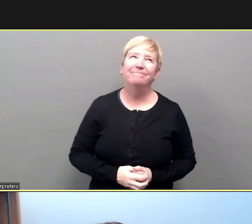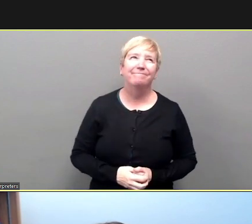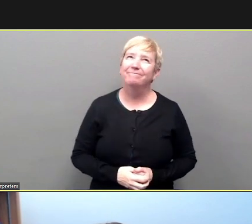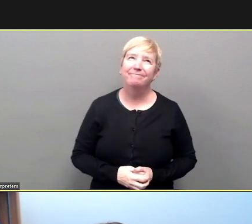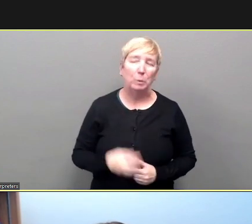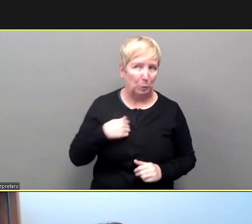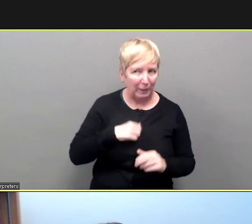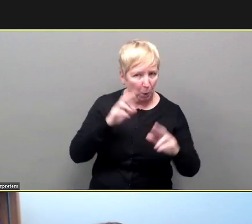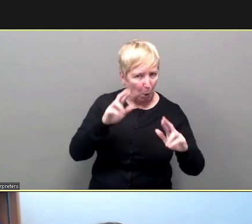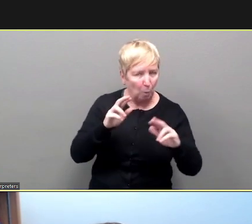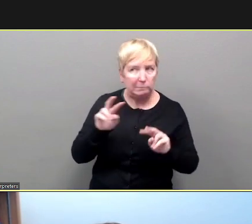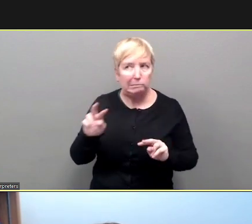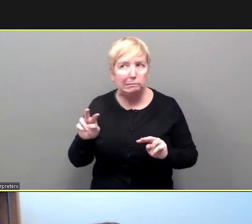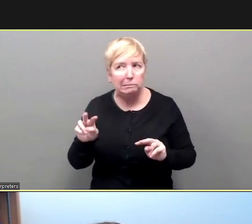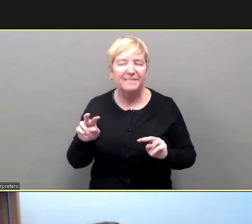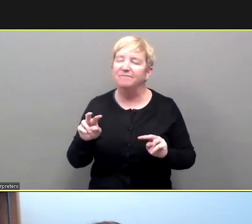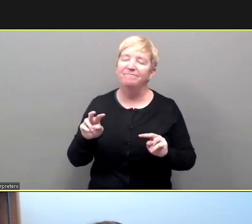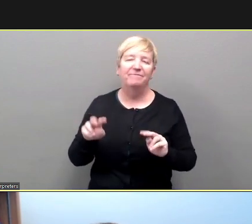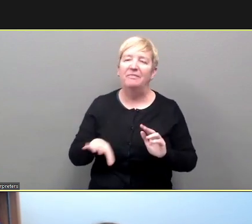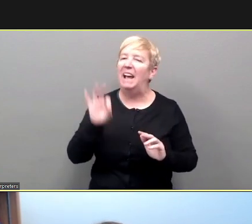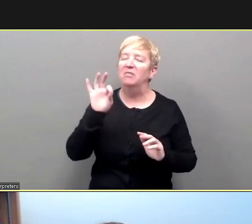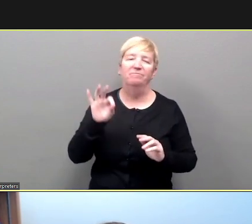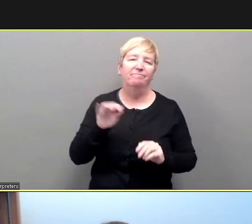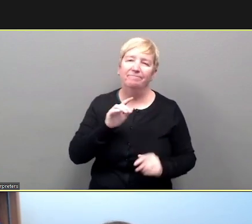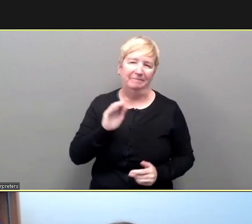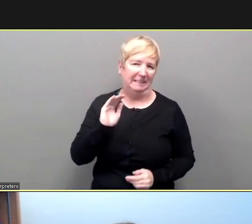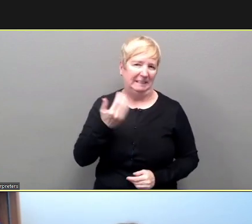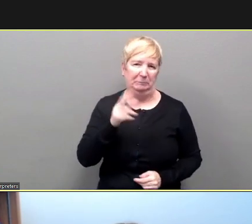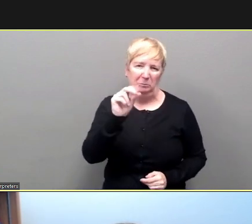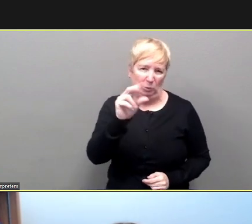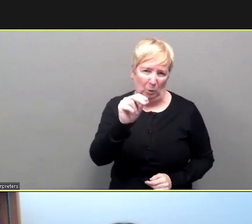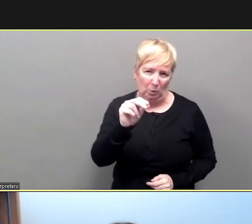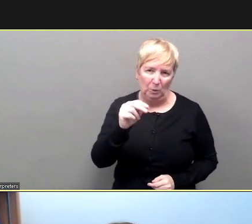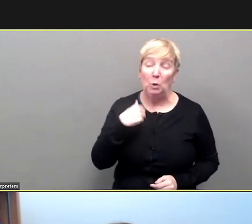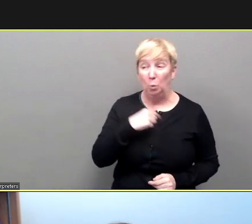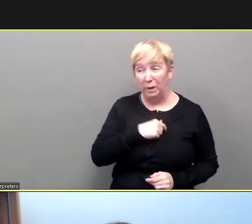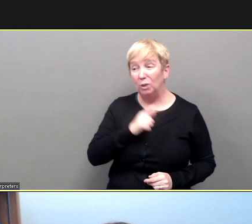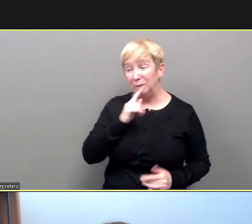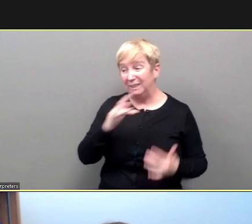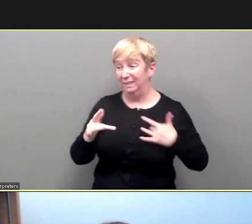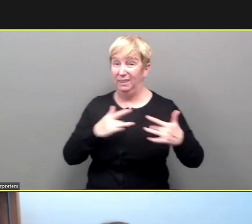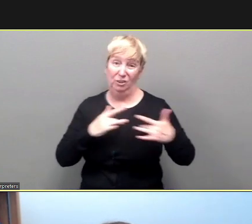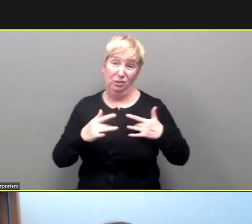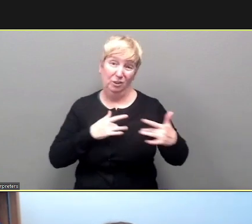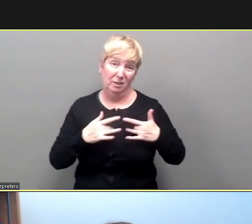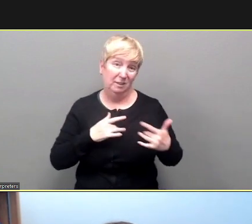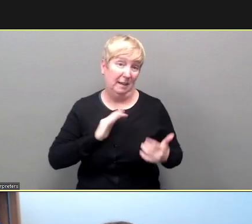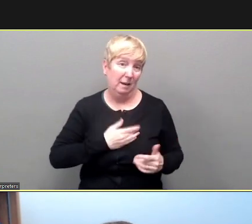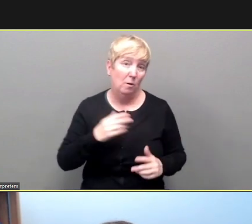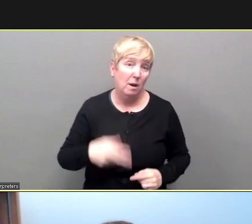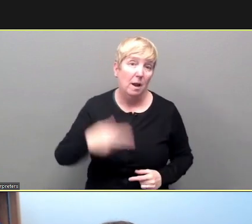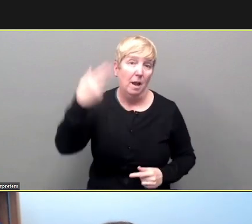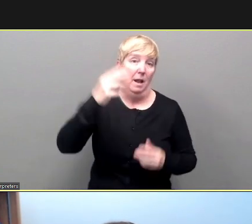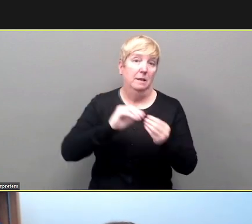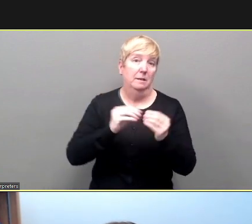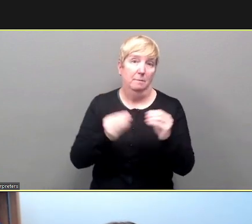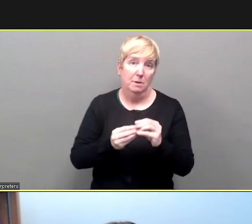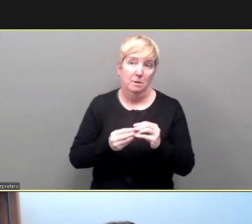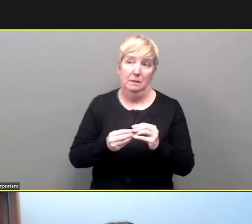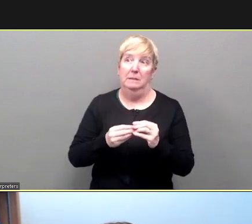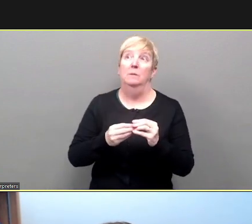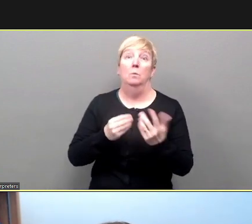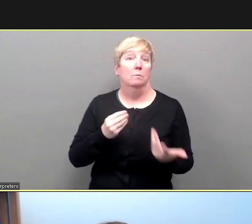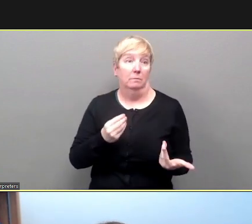appear to be the case. And we certainly worry about our high case rates, particularly as we head into the